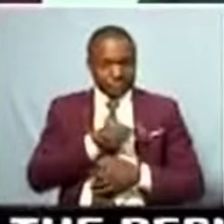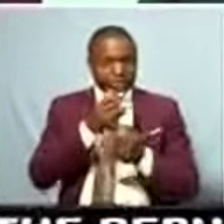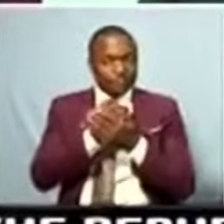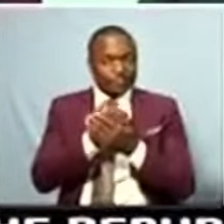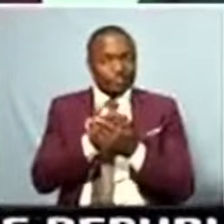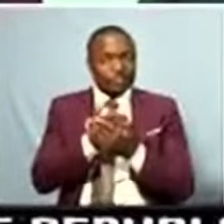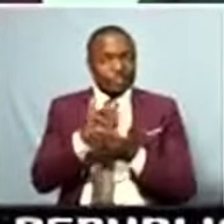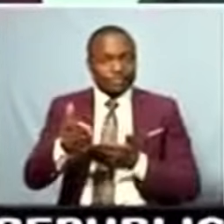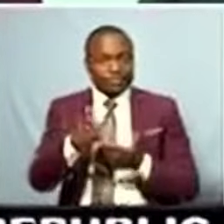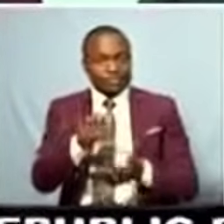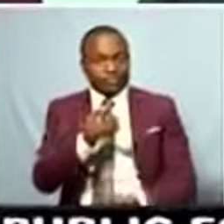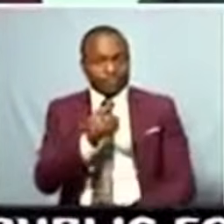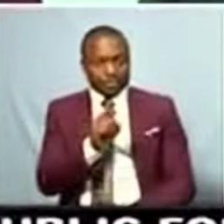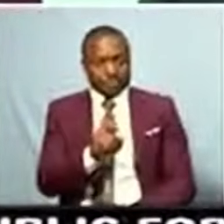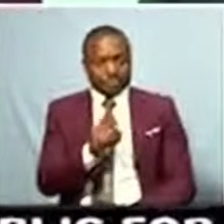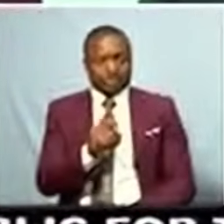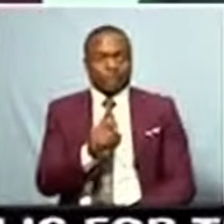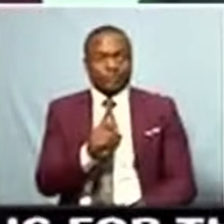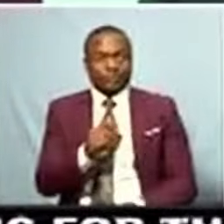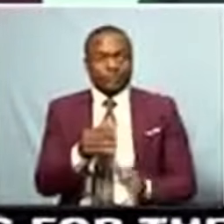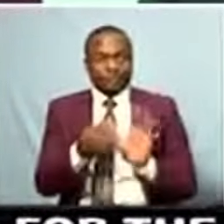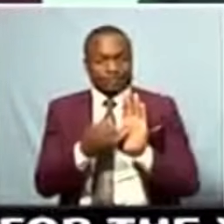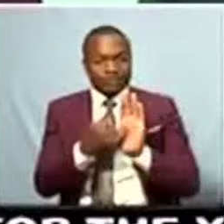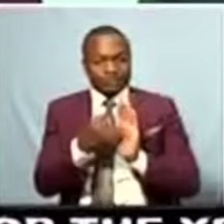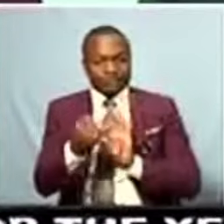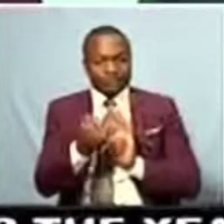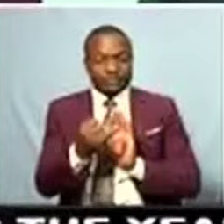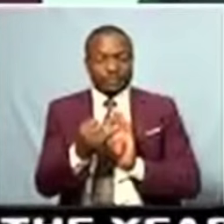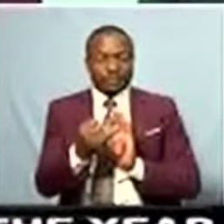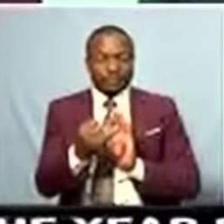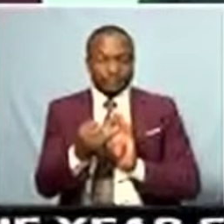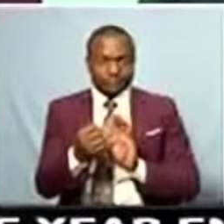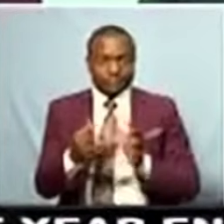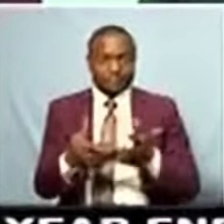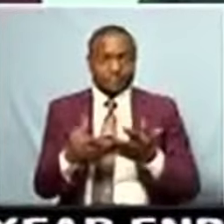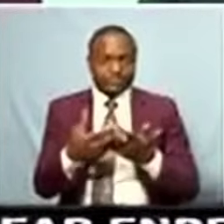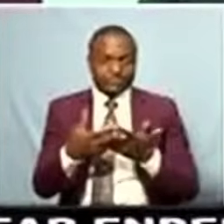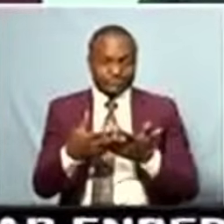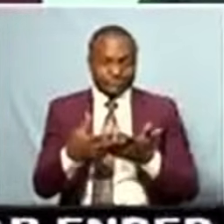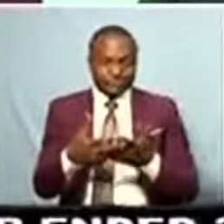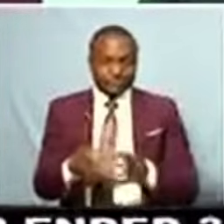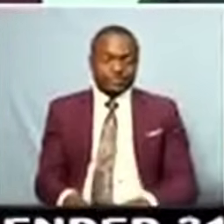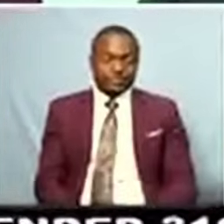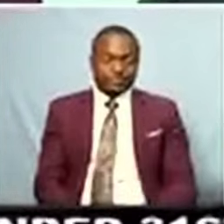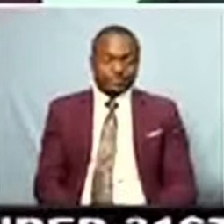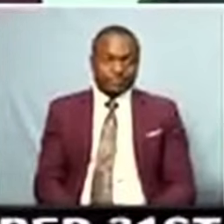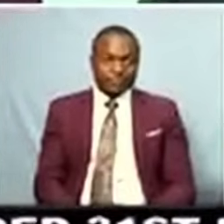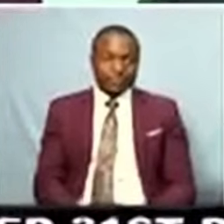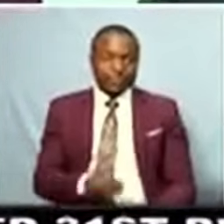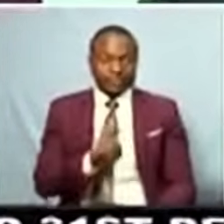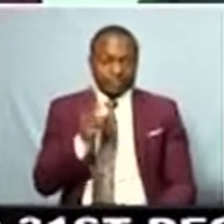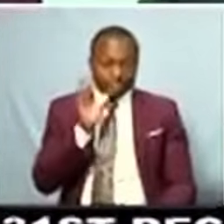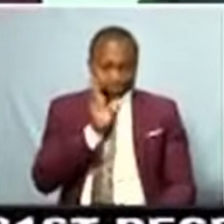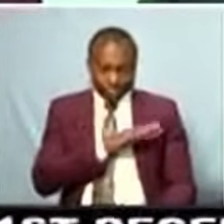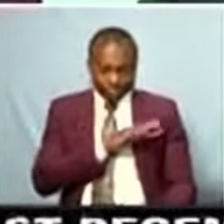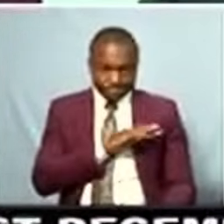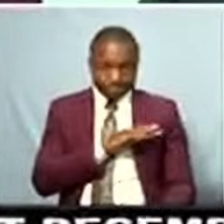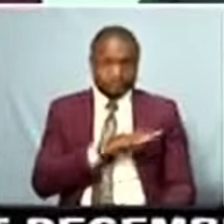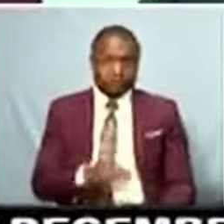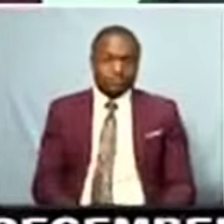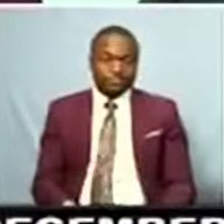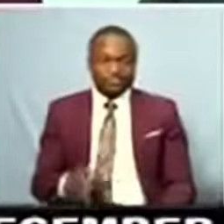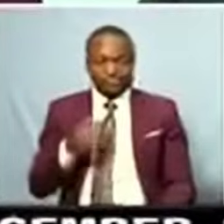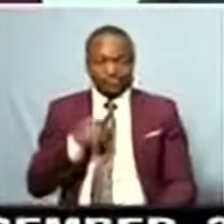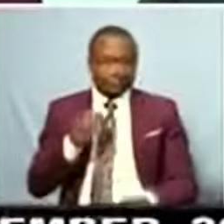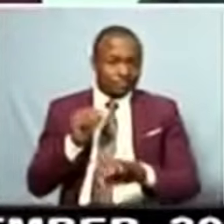procure this detector. And they did that, and I conveyed the letter to